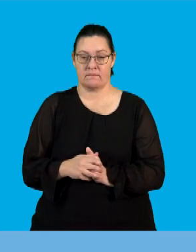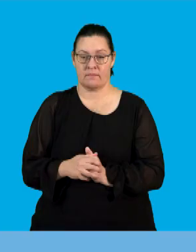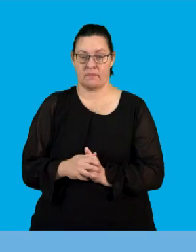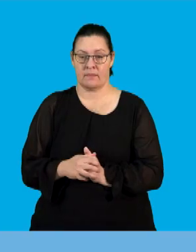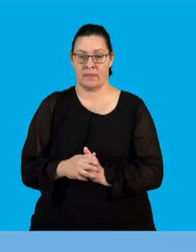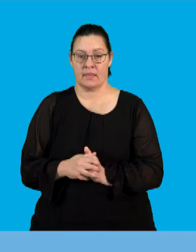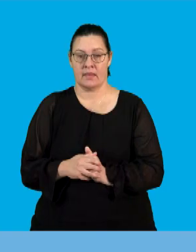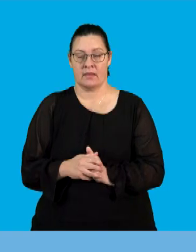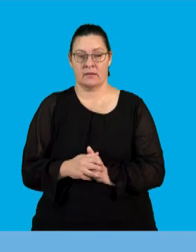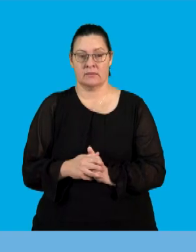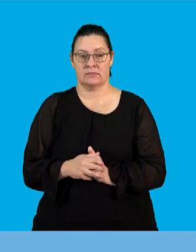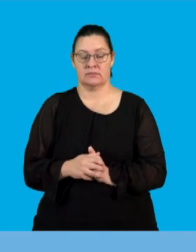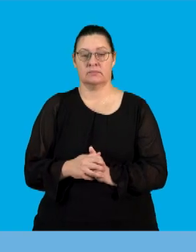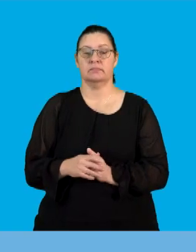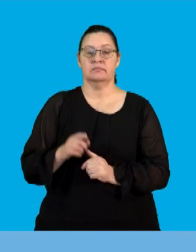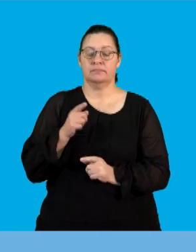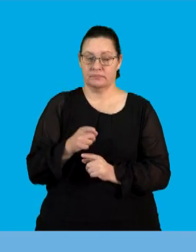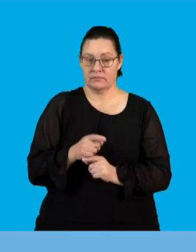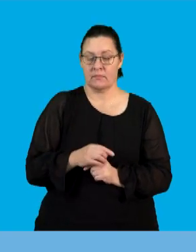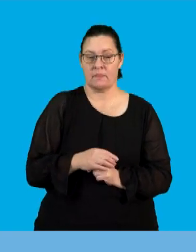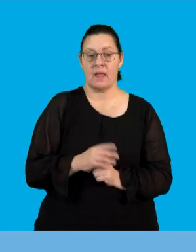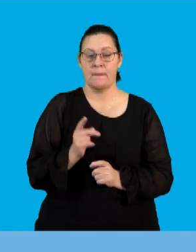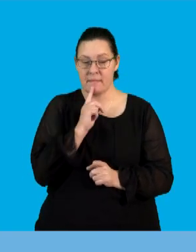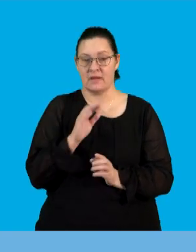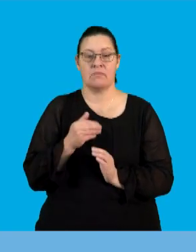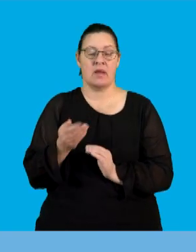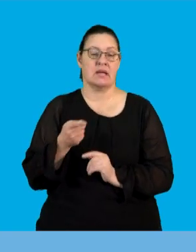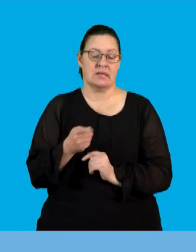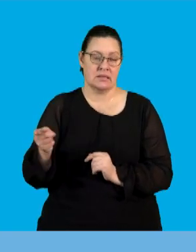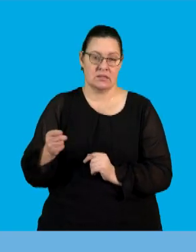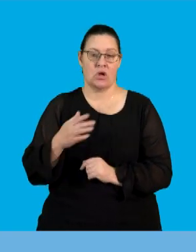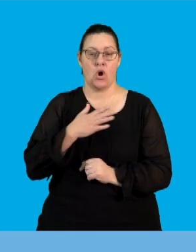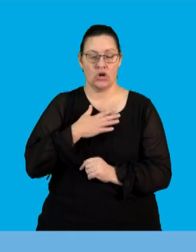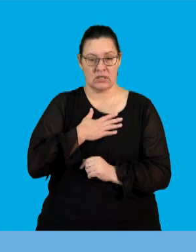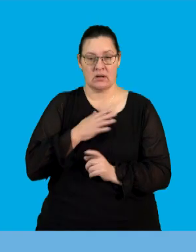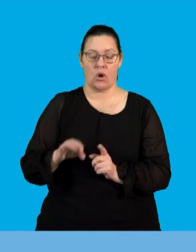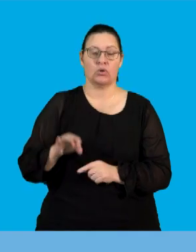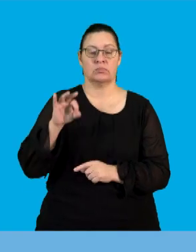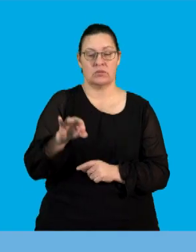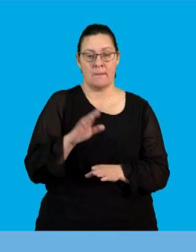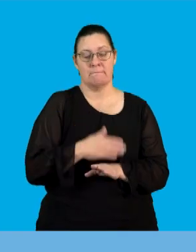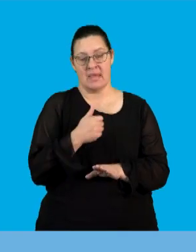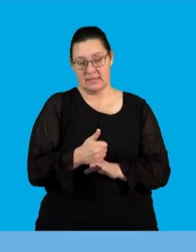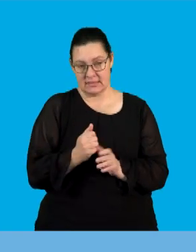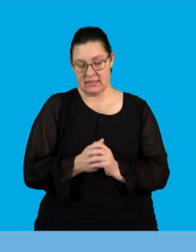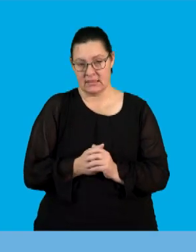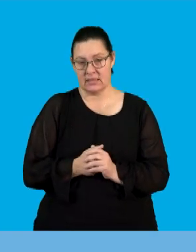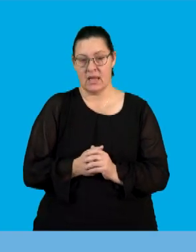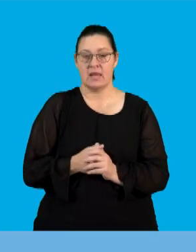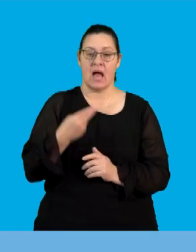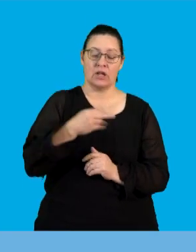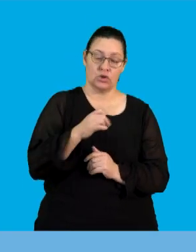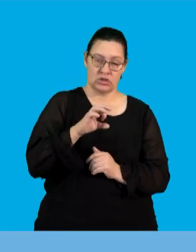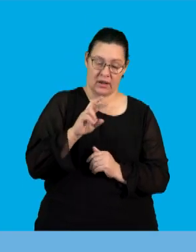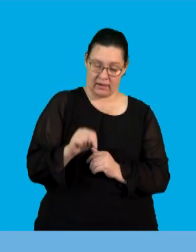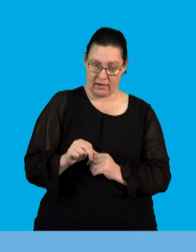plus water. So because we have the sodium, it's going to be the sodium chloride will be the remainder when the oxygen is contributed by the base and